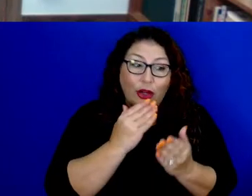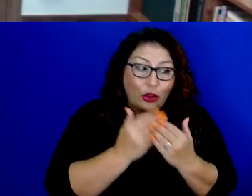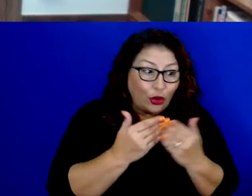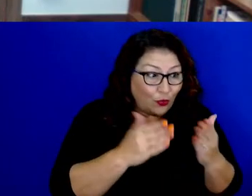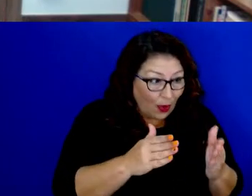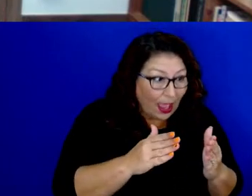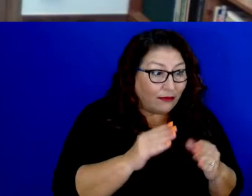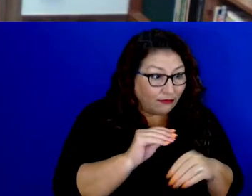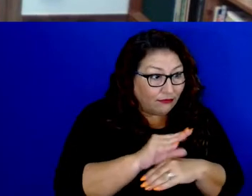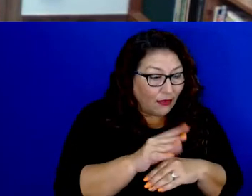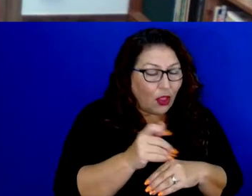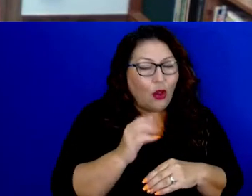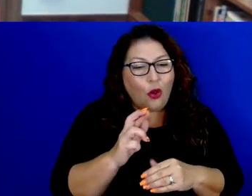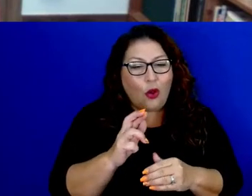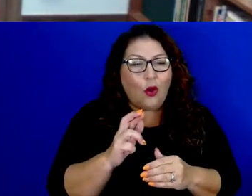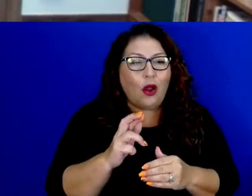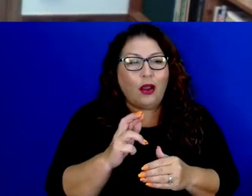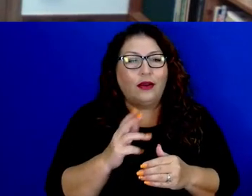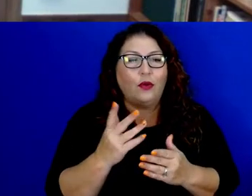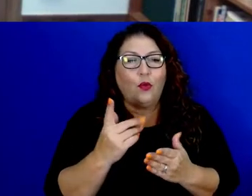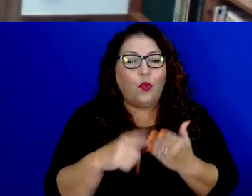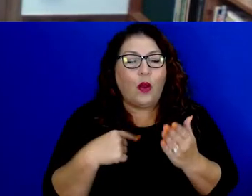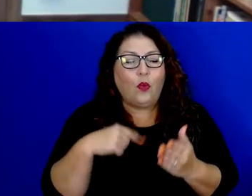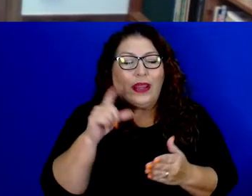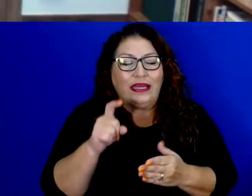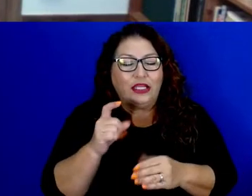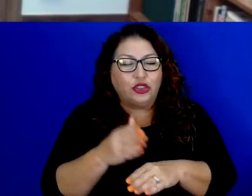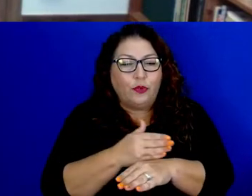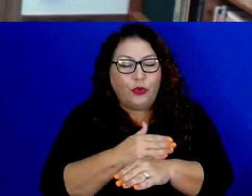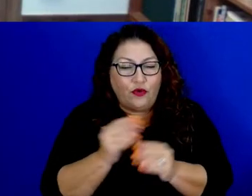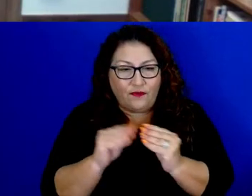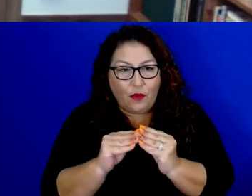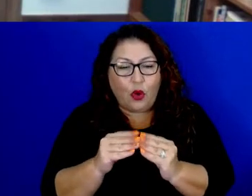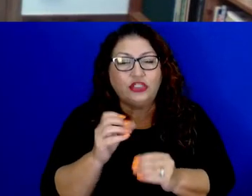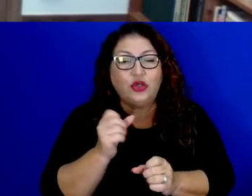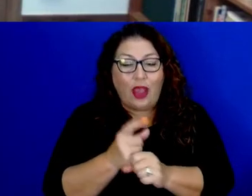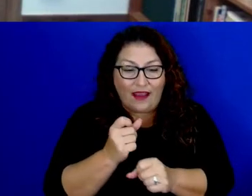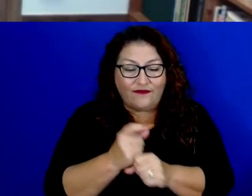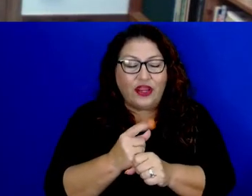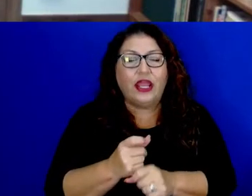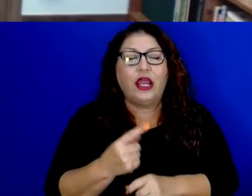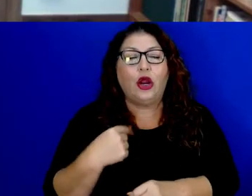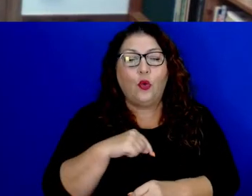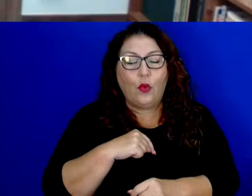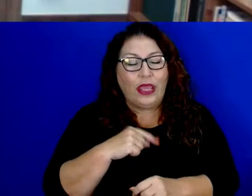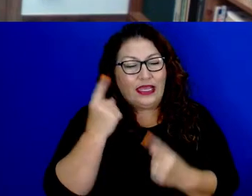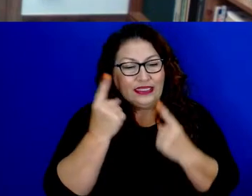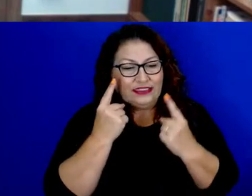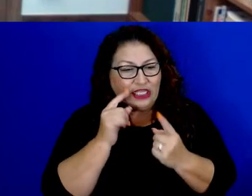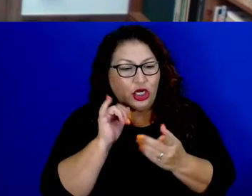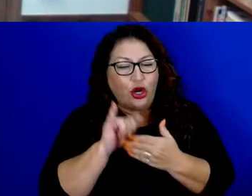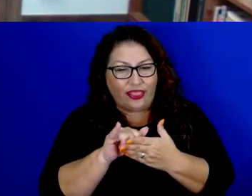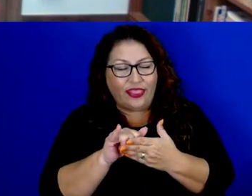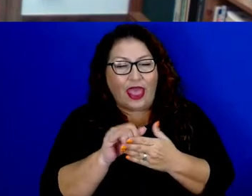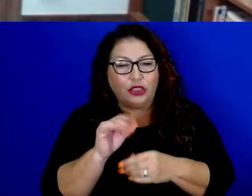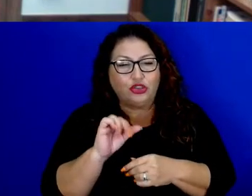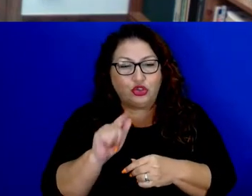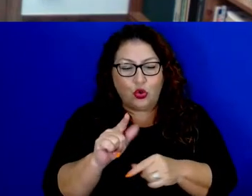which we need to improve more. So every year we consider this tool as an important way to